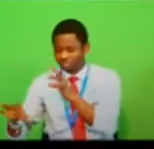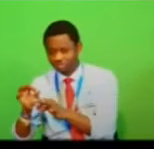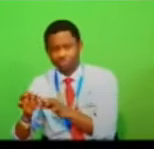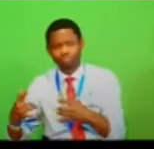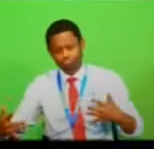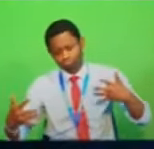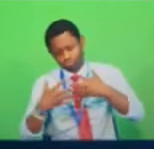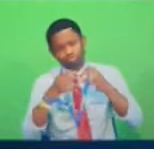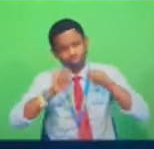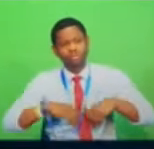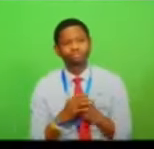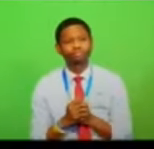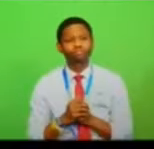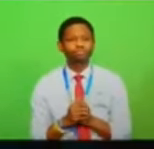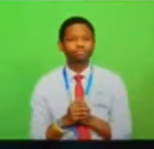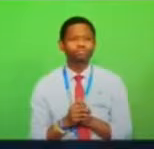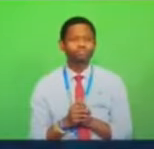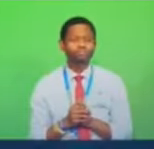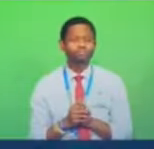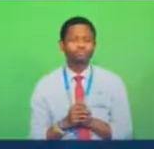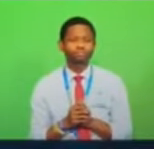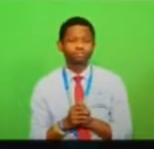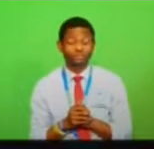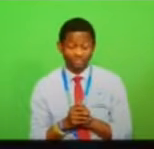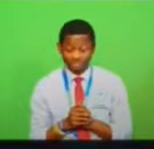interpretive capabilities in the face of